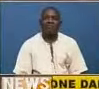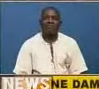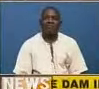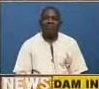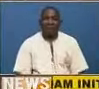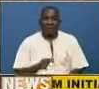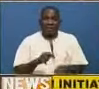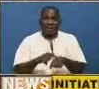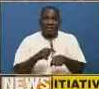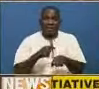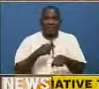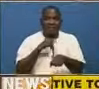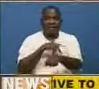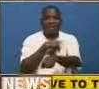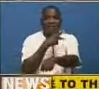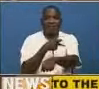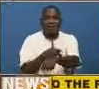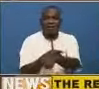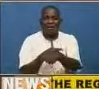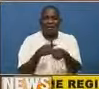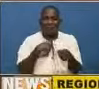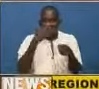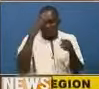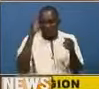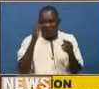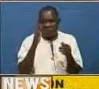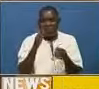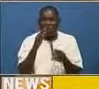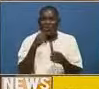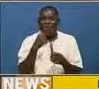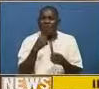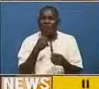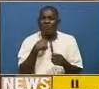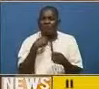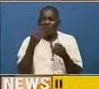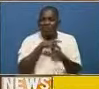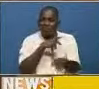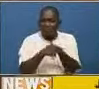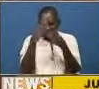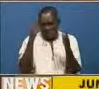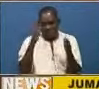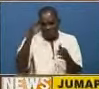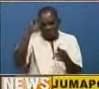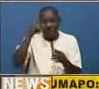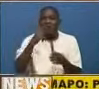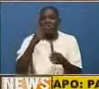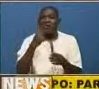When I got pregnant, I don't even know he's the one who told me that I was pregnant.